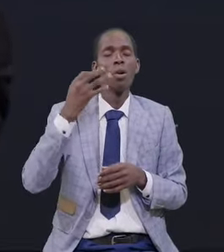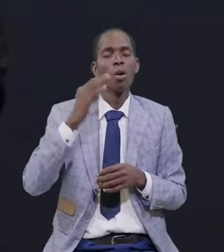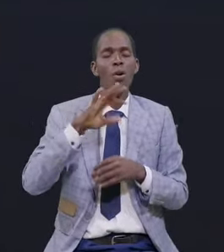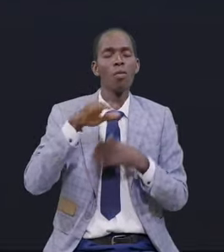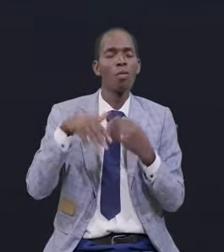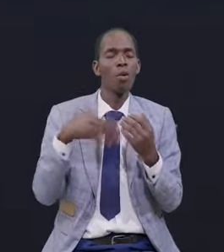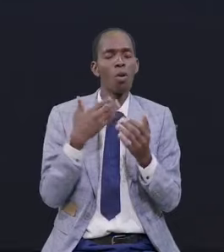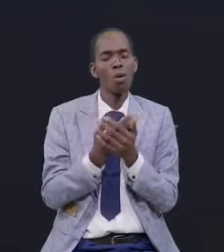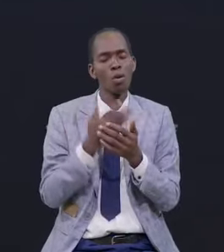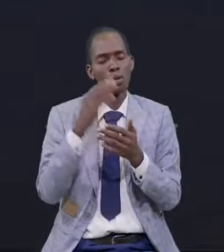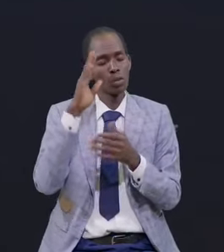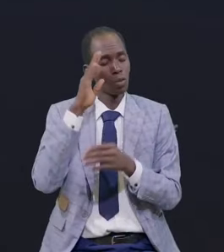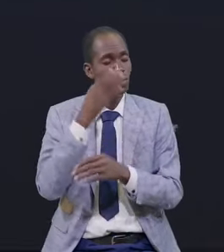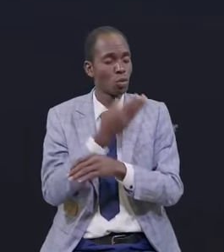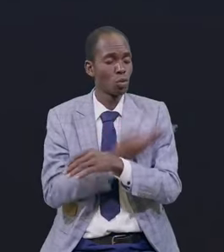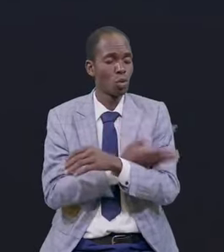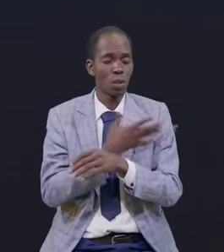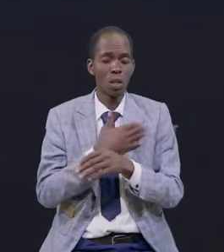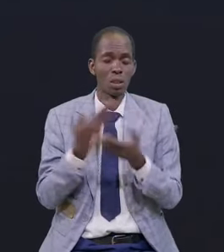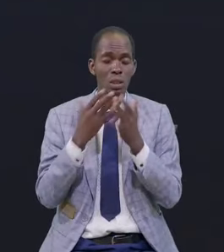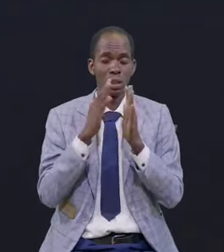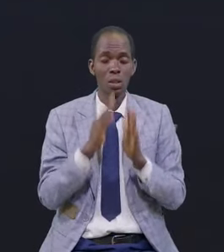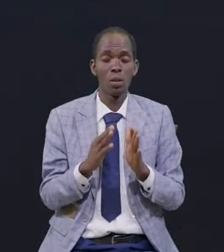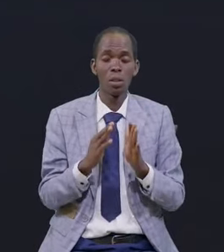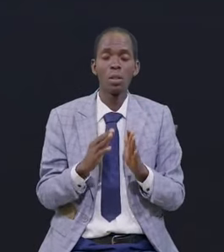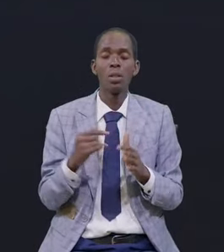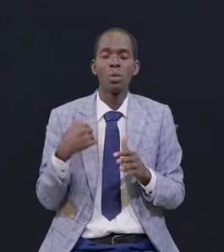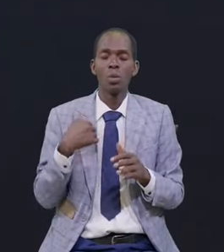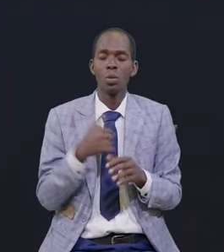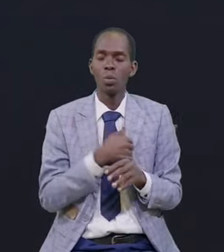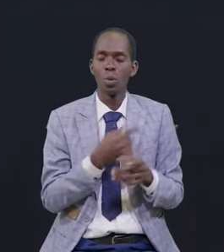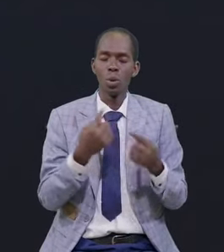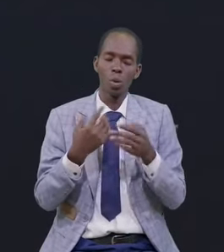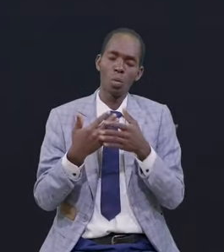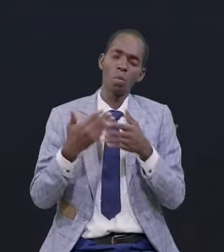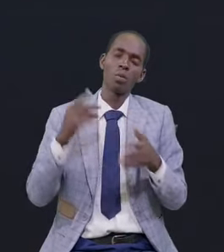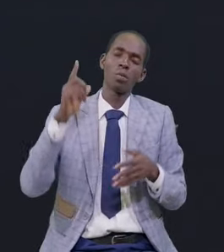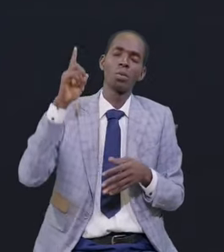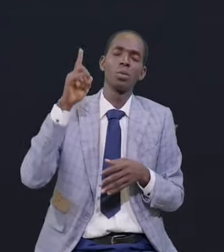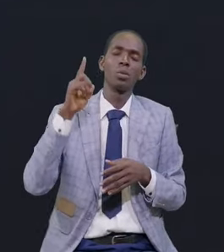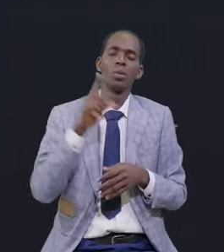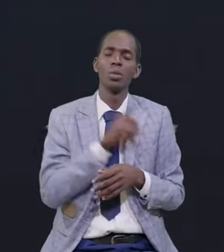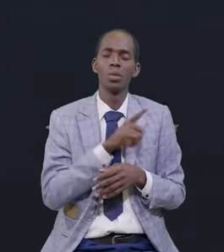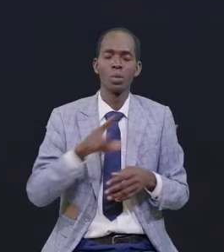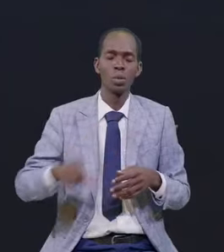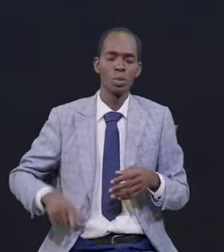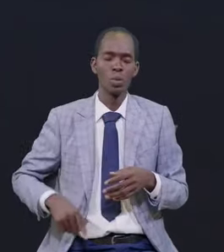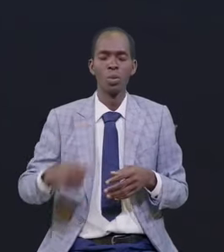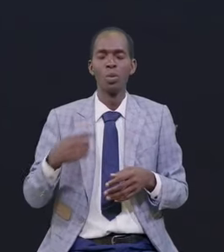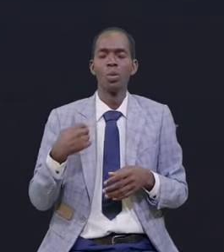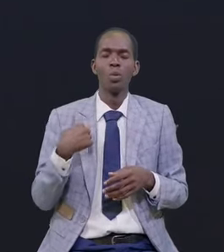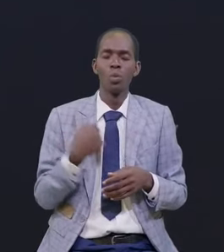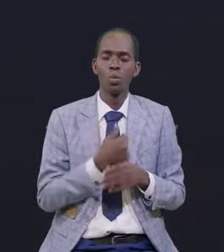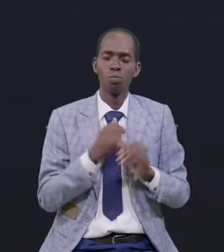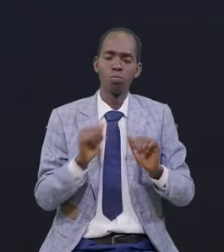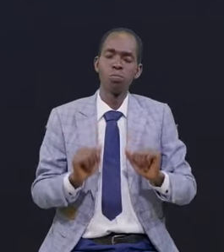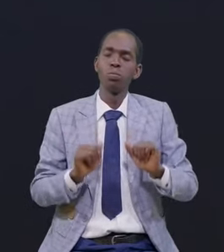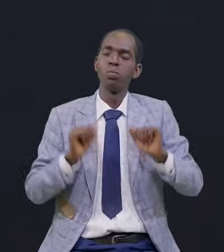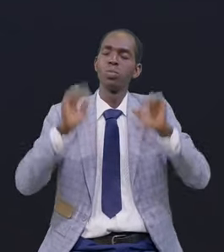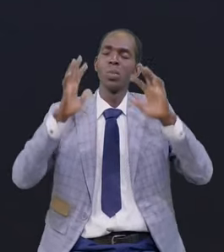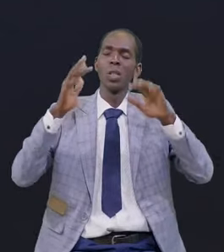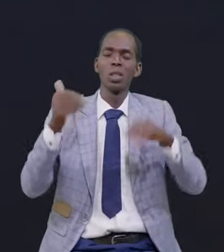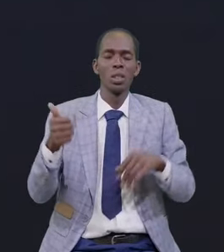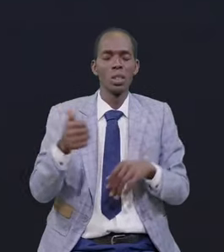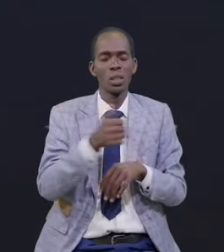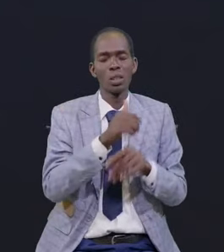before you and Lord we submit ourselves to you you are our hope and whosoever has this hope